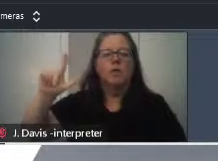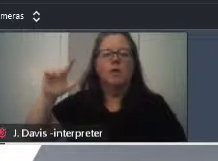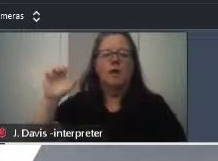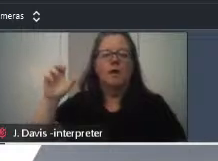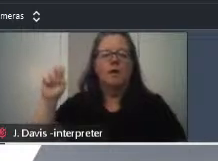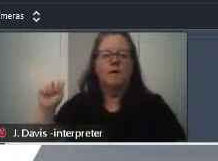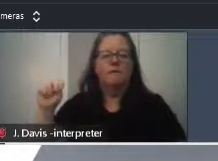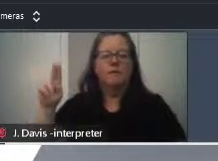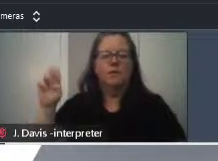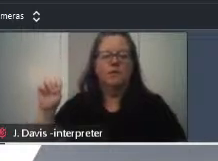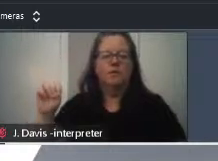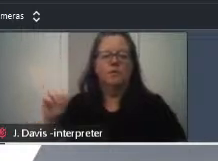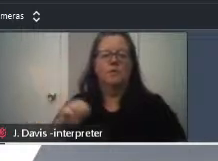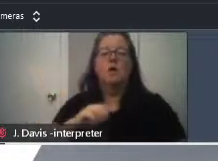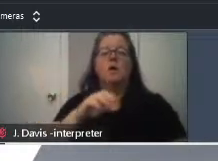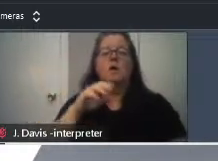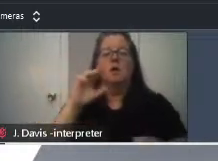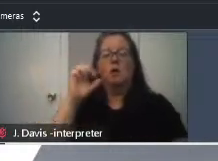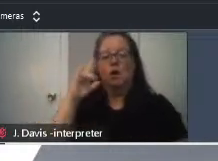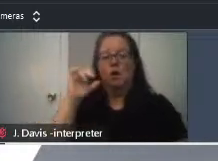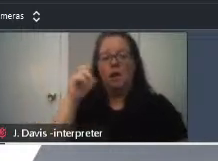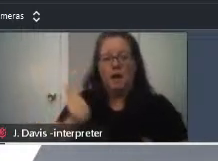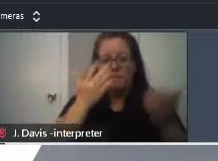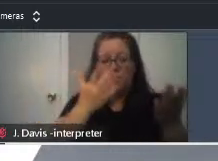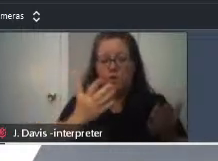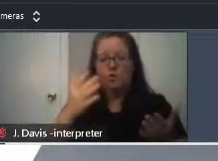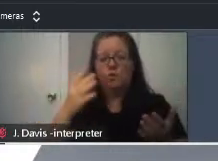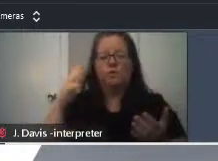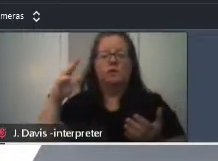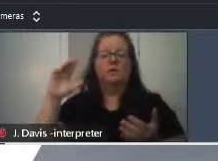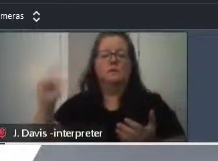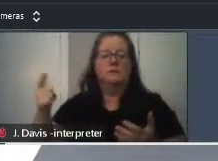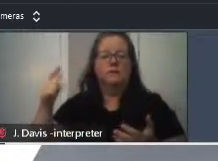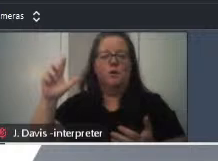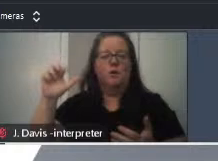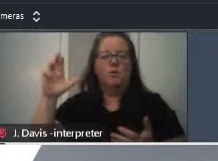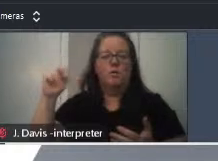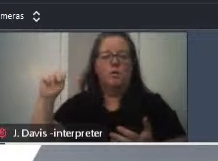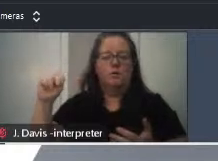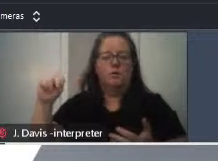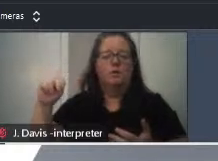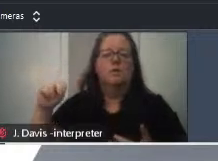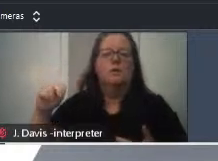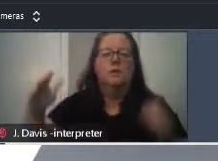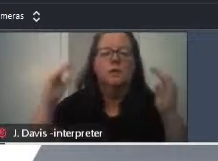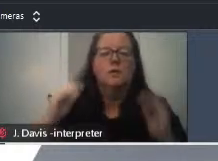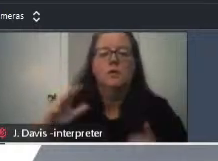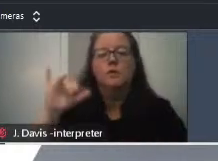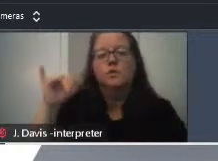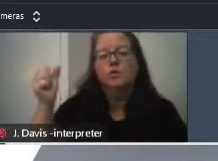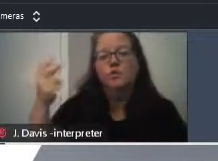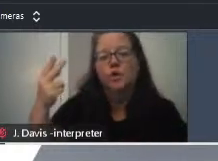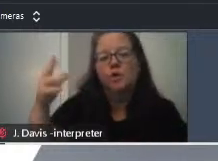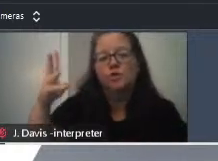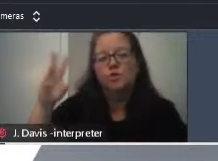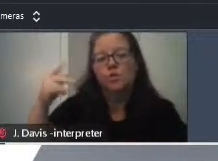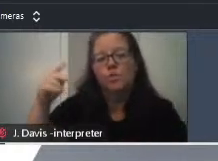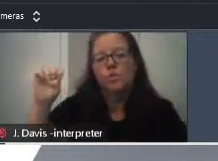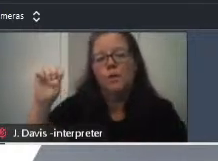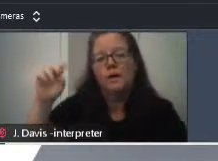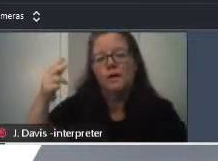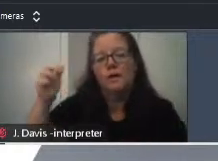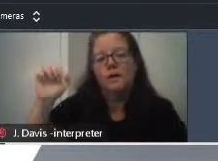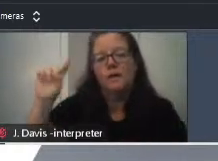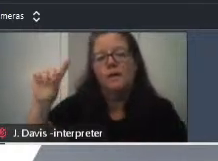Moved by Carlisle, seconded by Warren. Administrator Whitehead. Thank you, Mr. Chairman. Again, Josh Whitehead. This is a request for